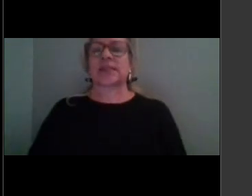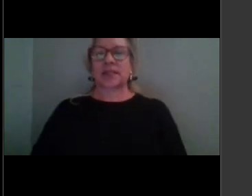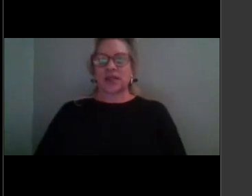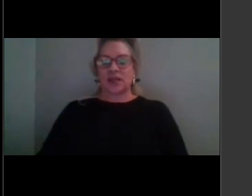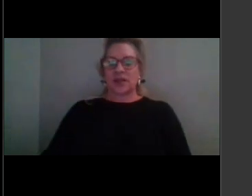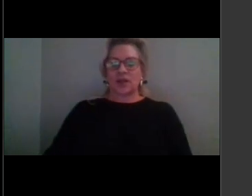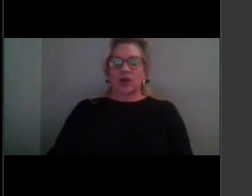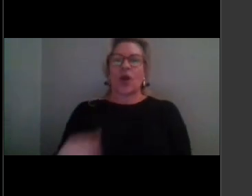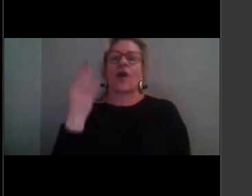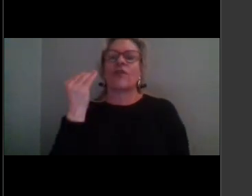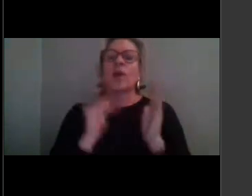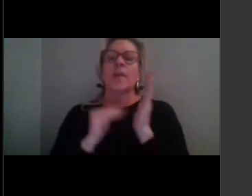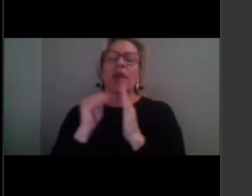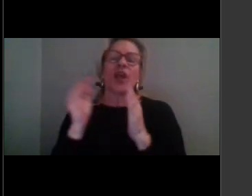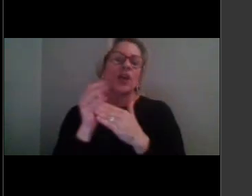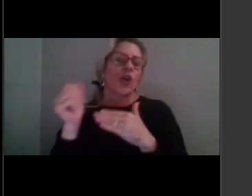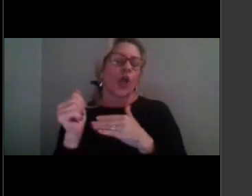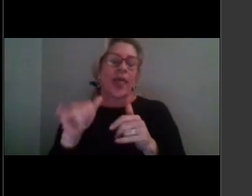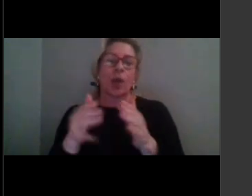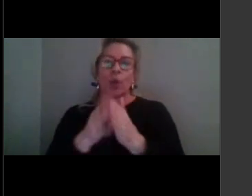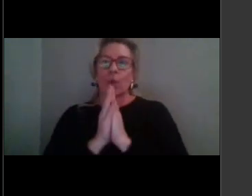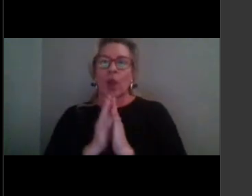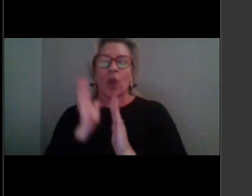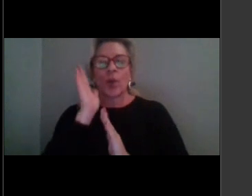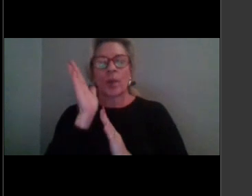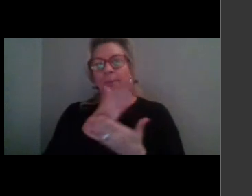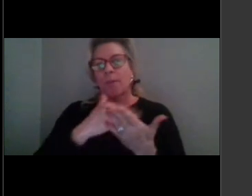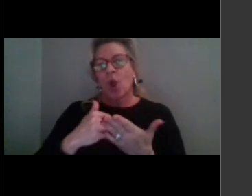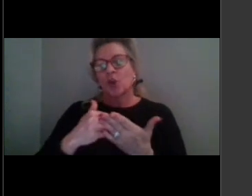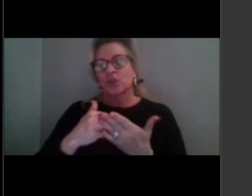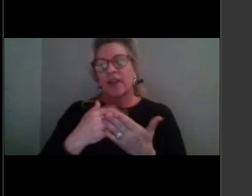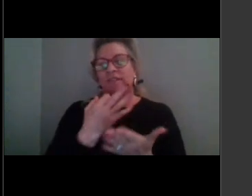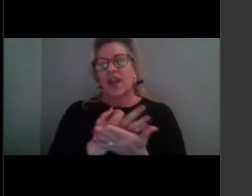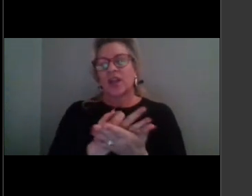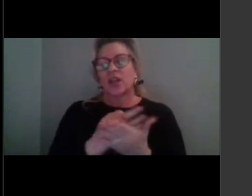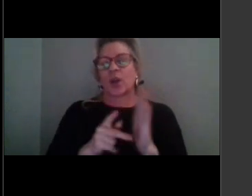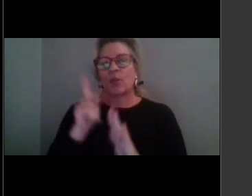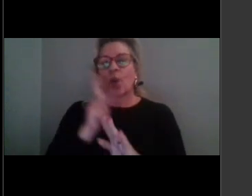million request, so the project will be partially programmed with